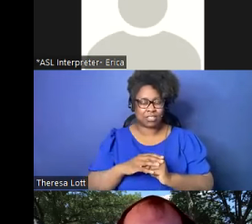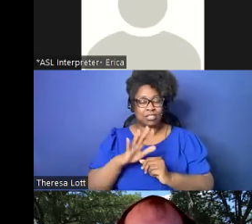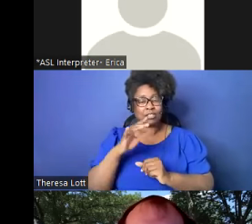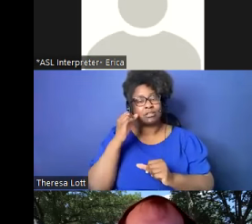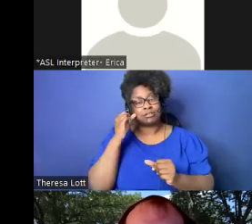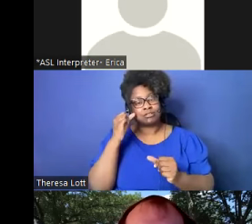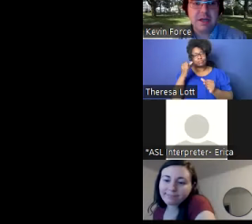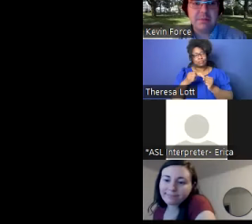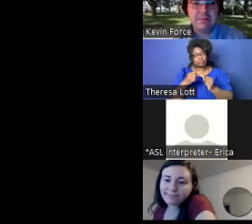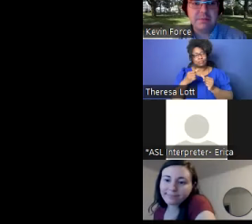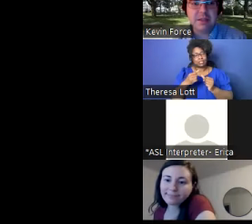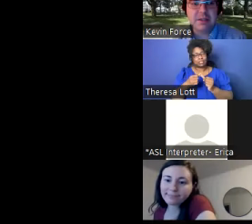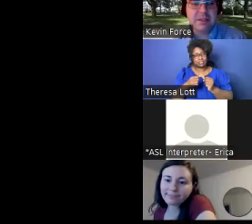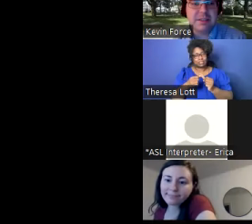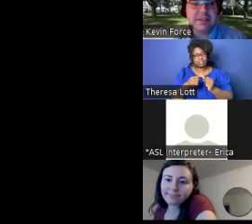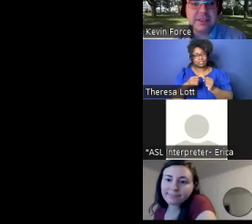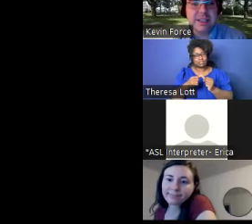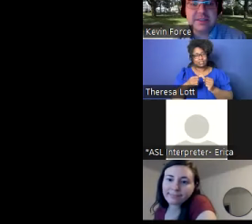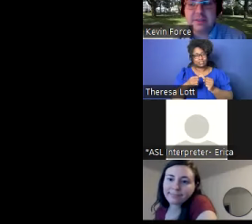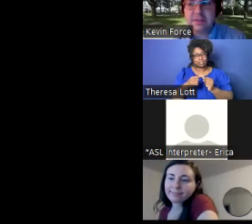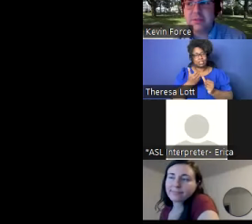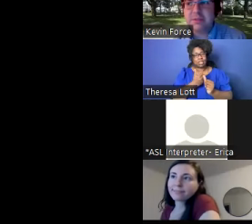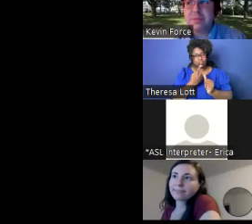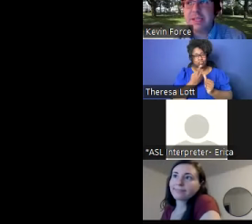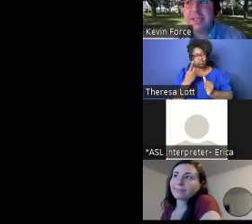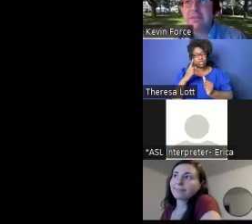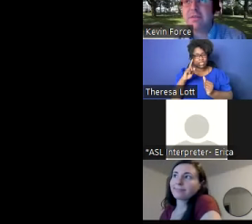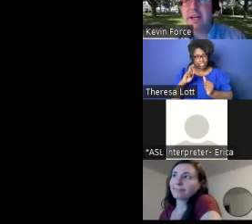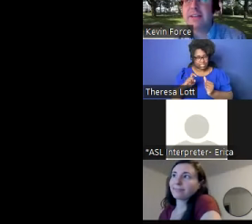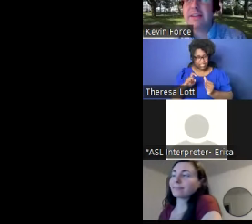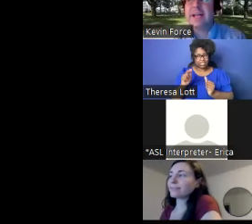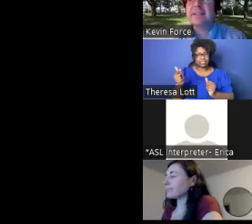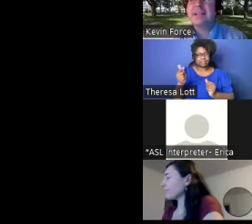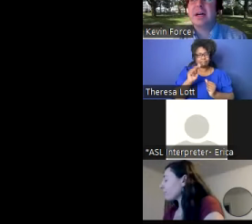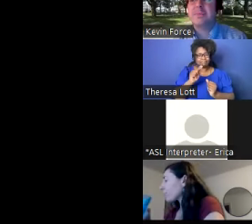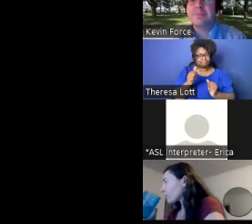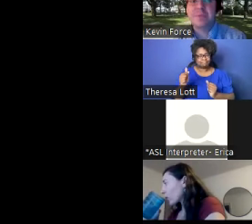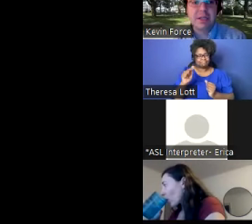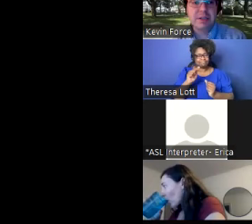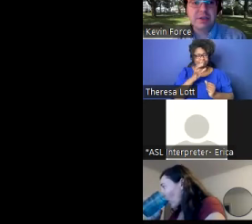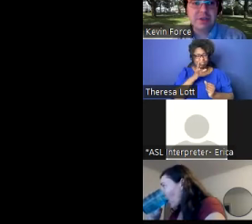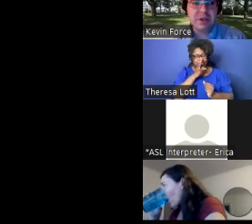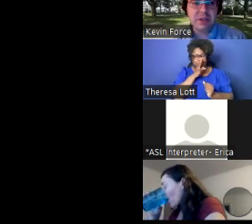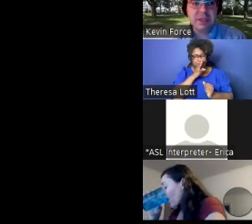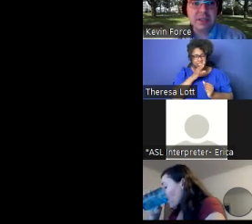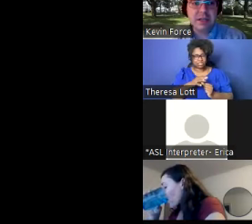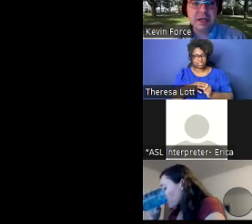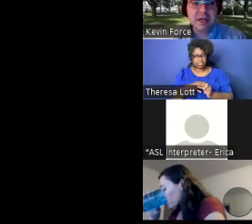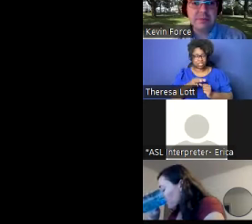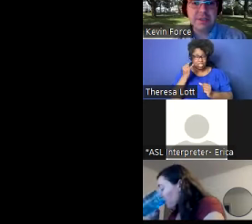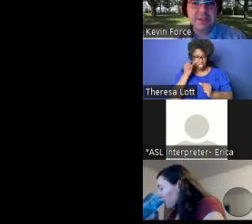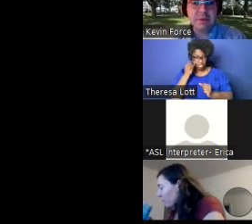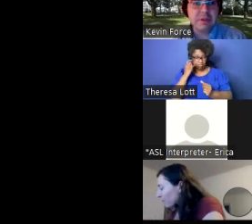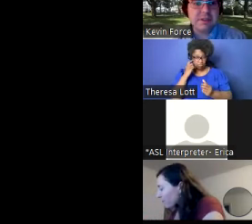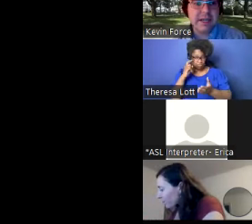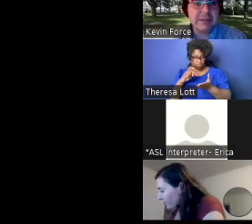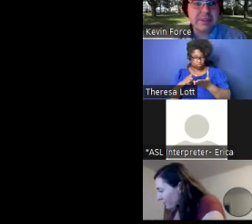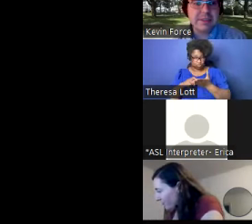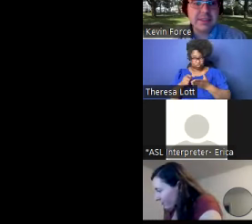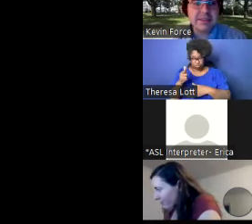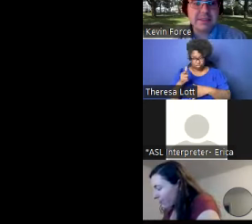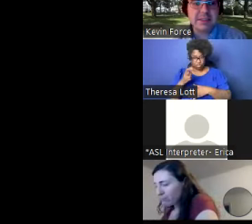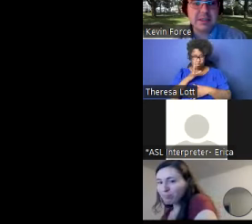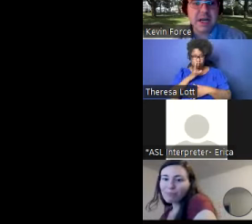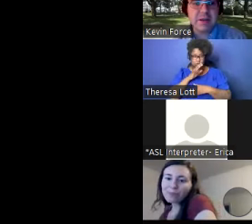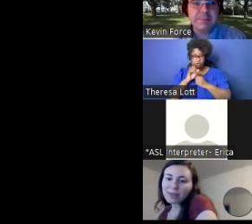that everyone needs a chance to speak. If you find that you're talking, a long time,